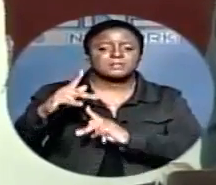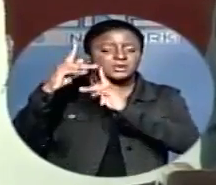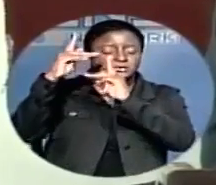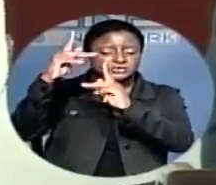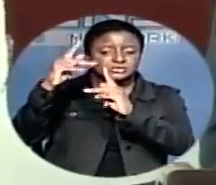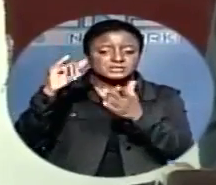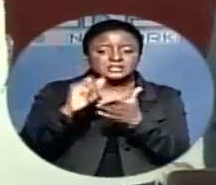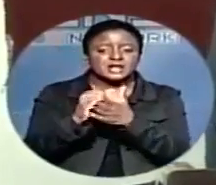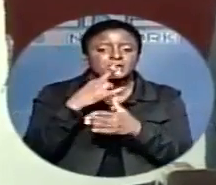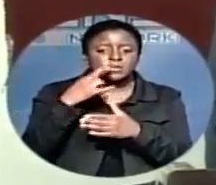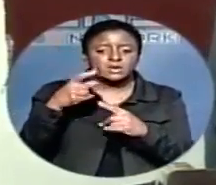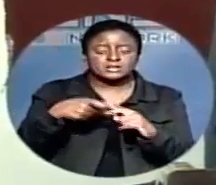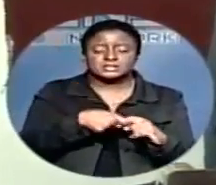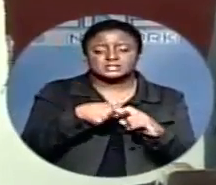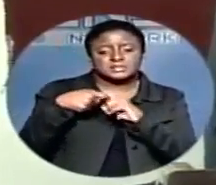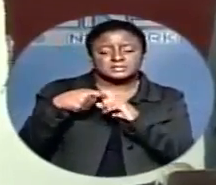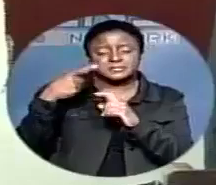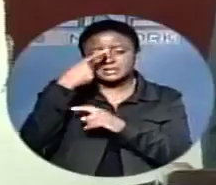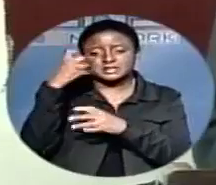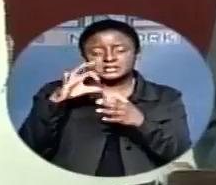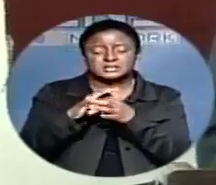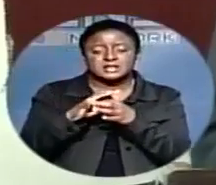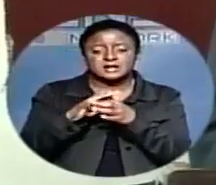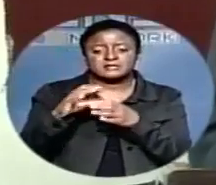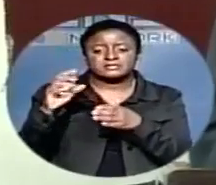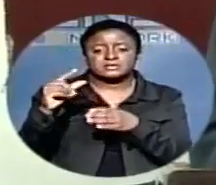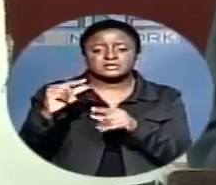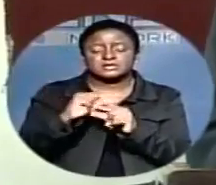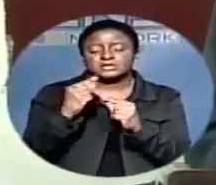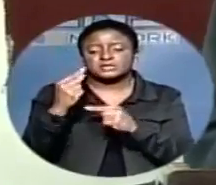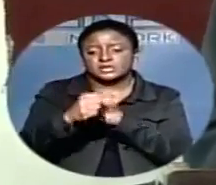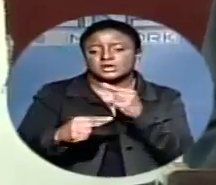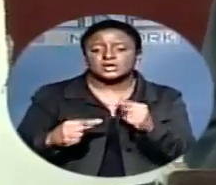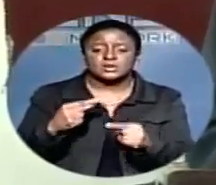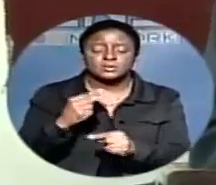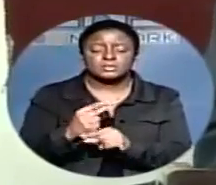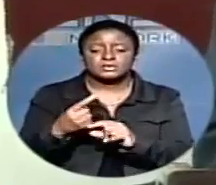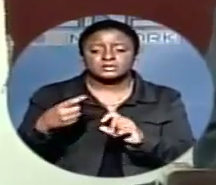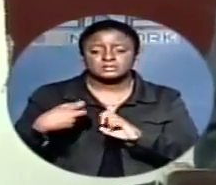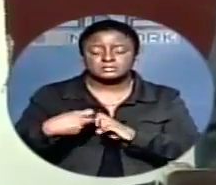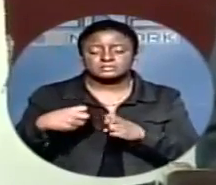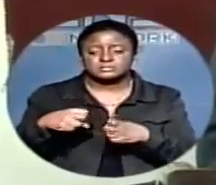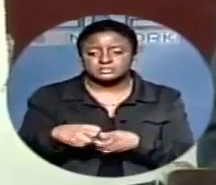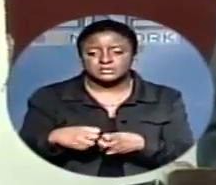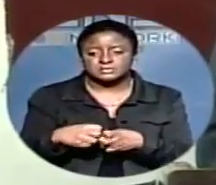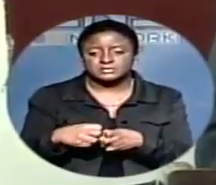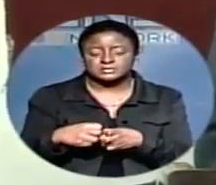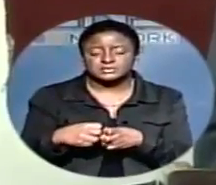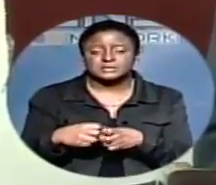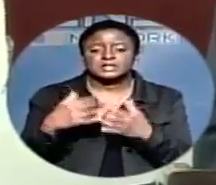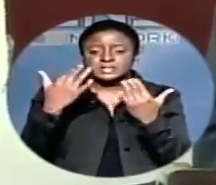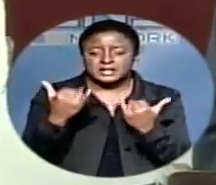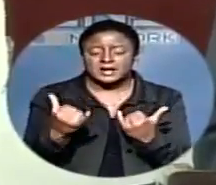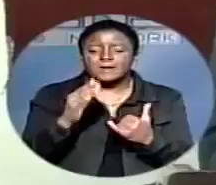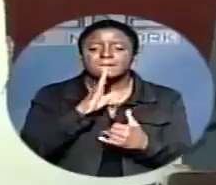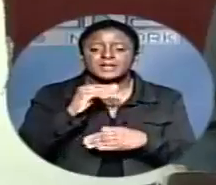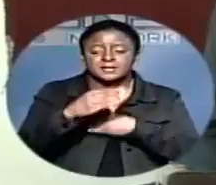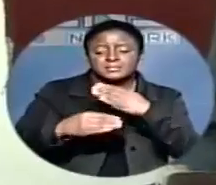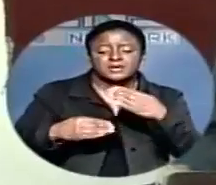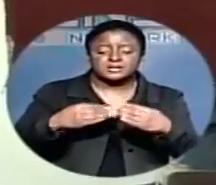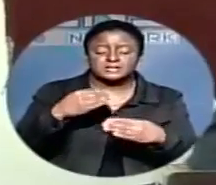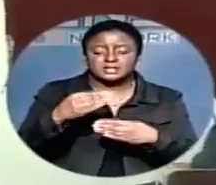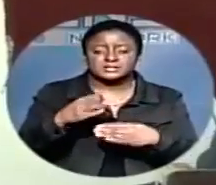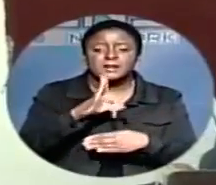economic recession in 2008 were now being processed by the Department of Public Service. I